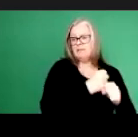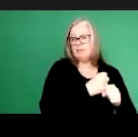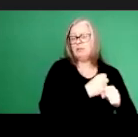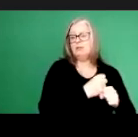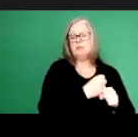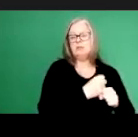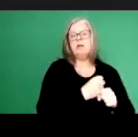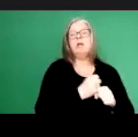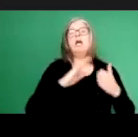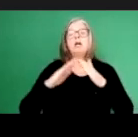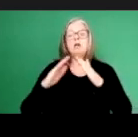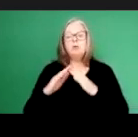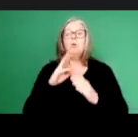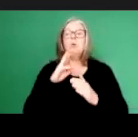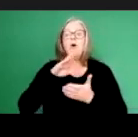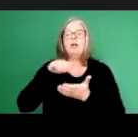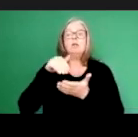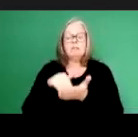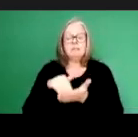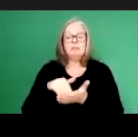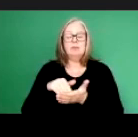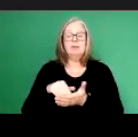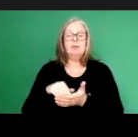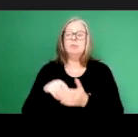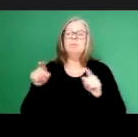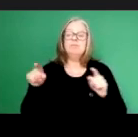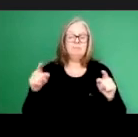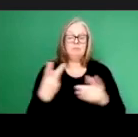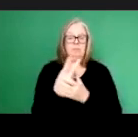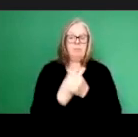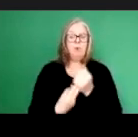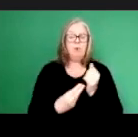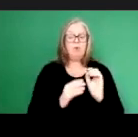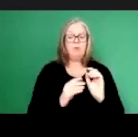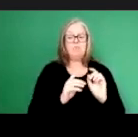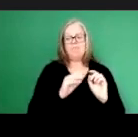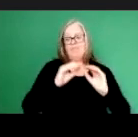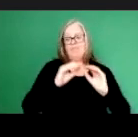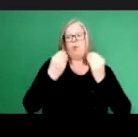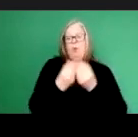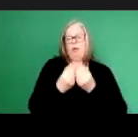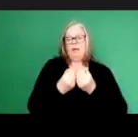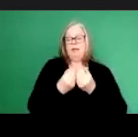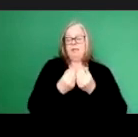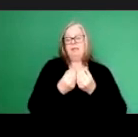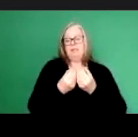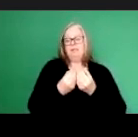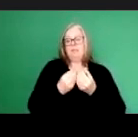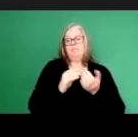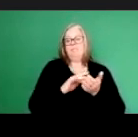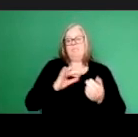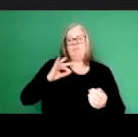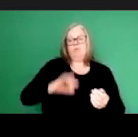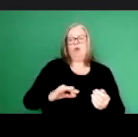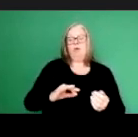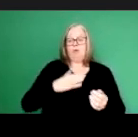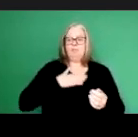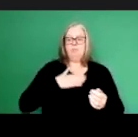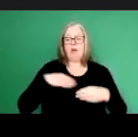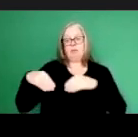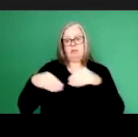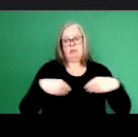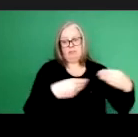in Visalia, which is, um, a focus of the book as well. So the key word, uh, the key questions in that book are what